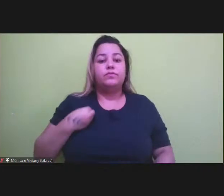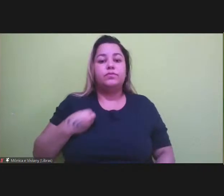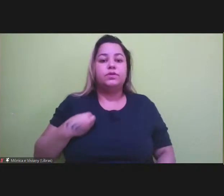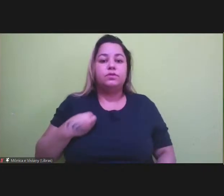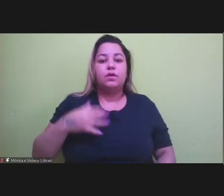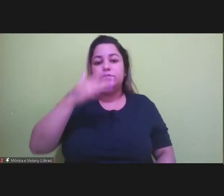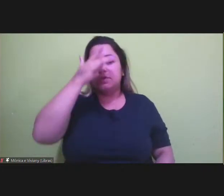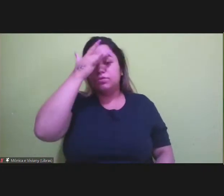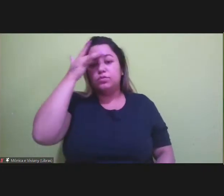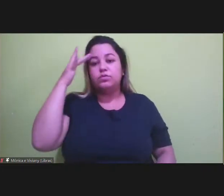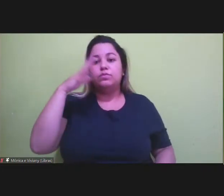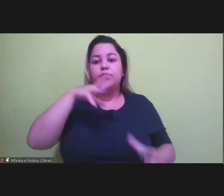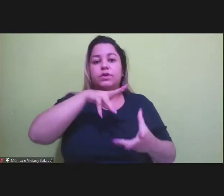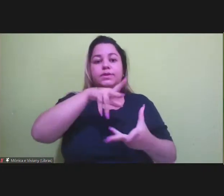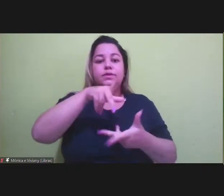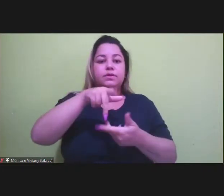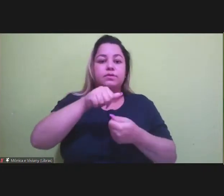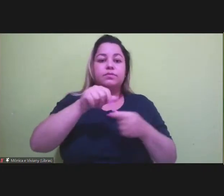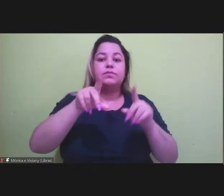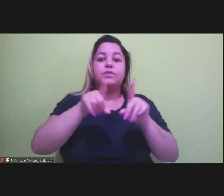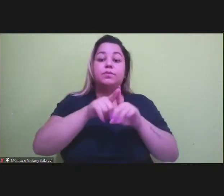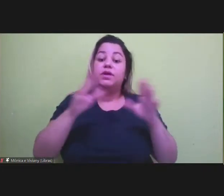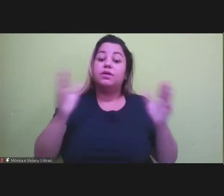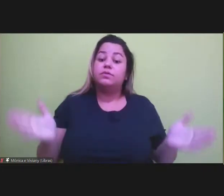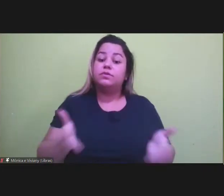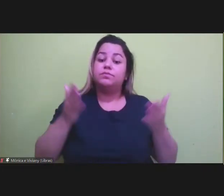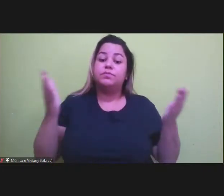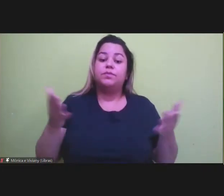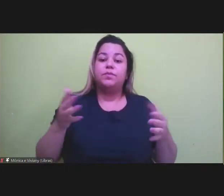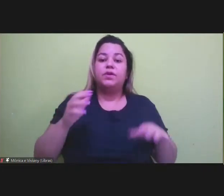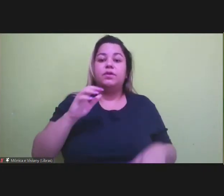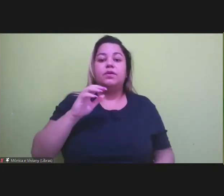affect the health conditions of people and the planet. I